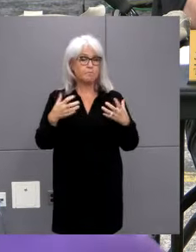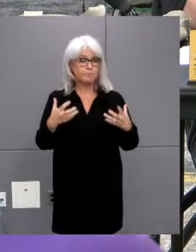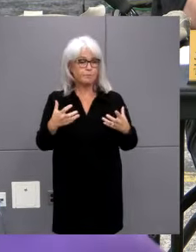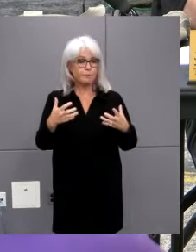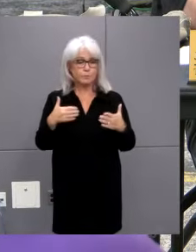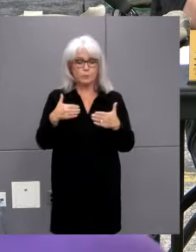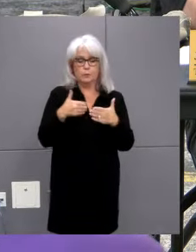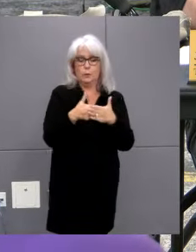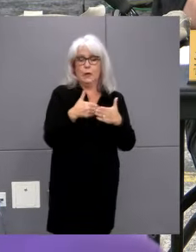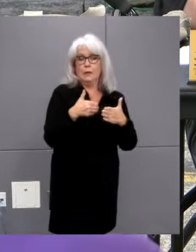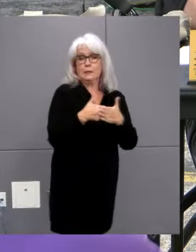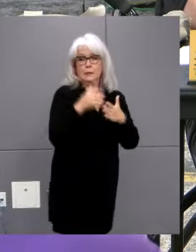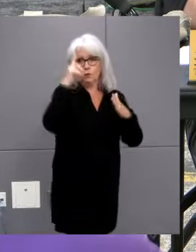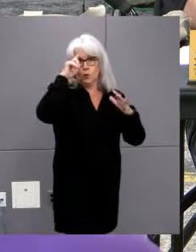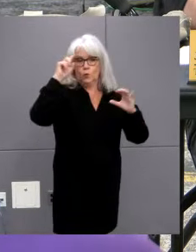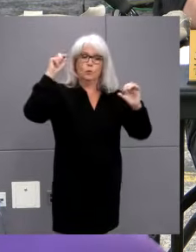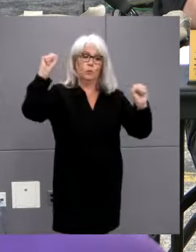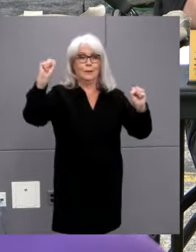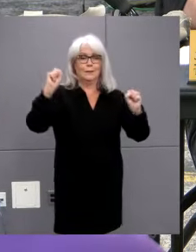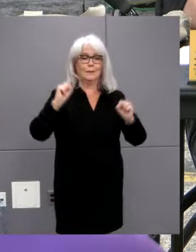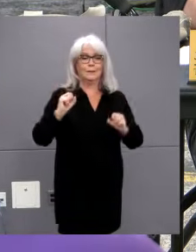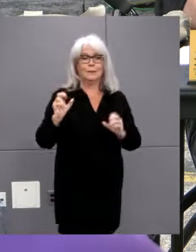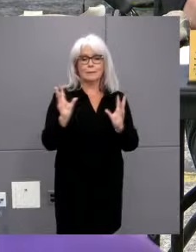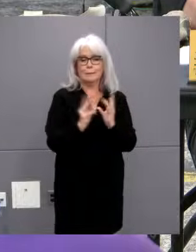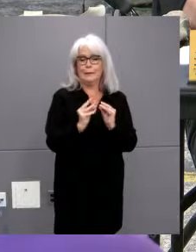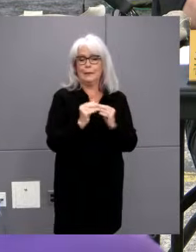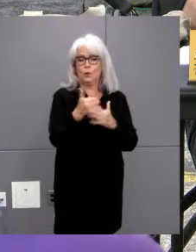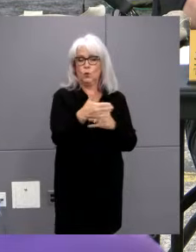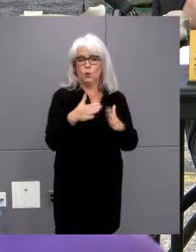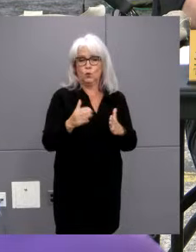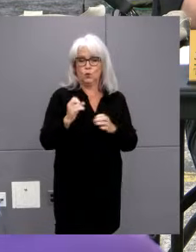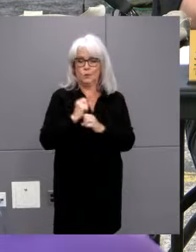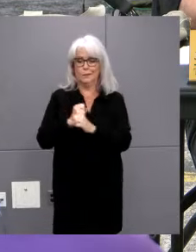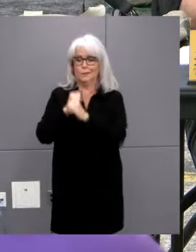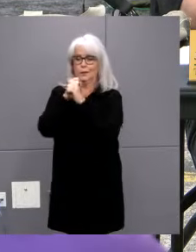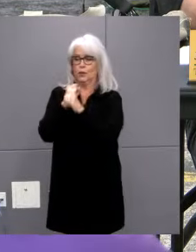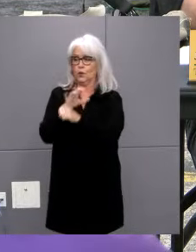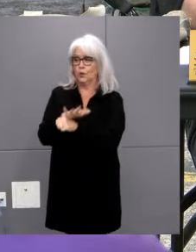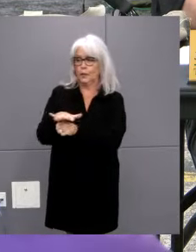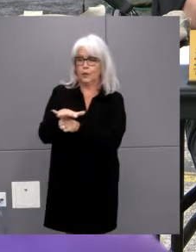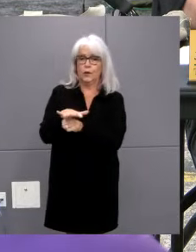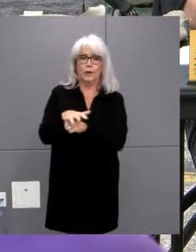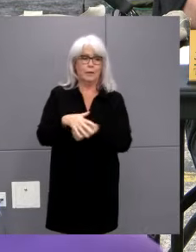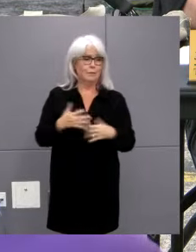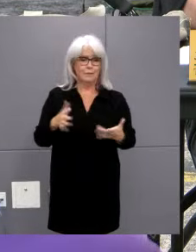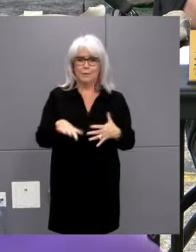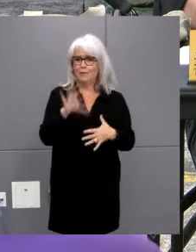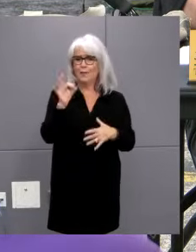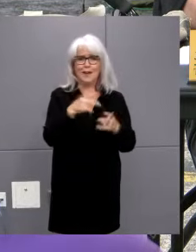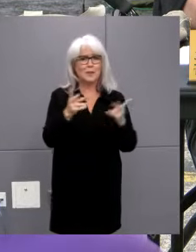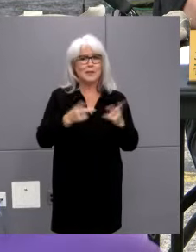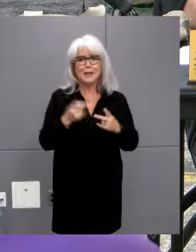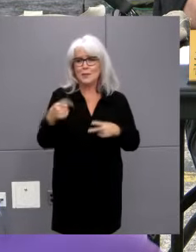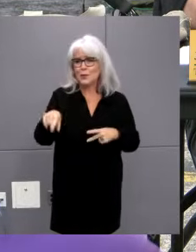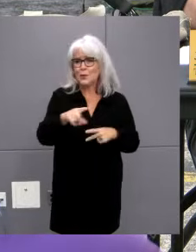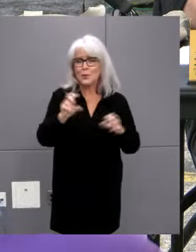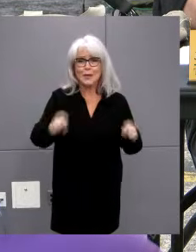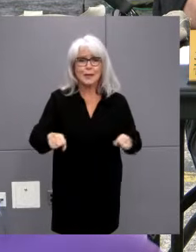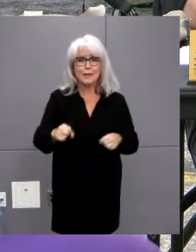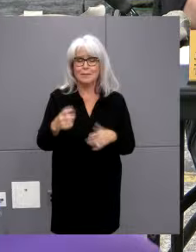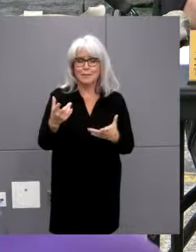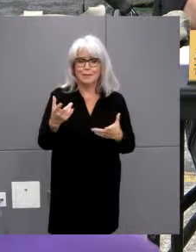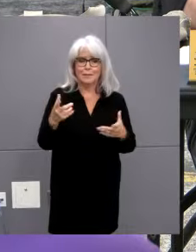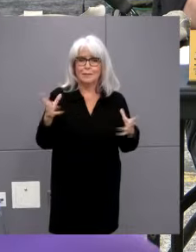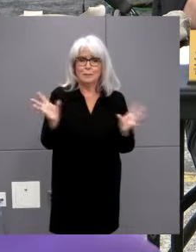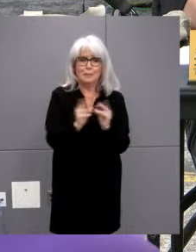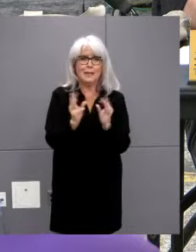proximity of the president's conference room to the secure area, then find a place where you're going to hold the meetings, because